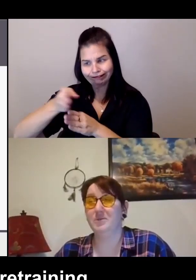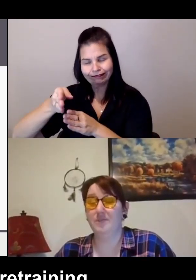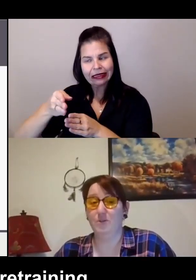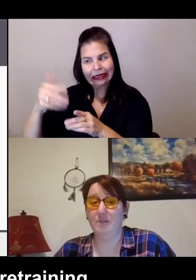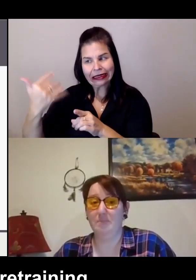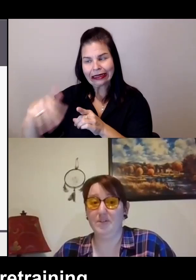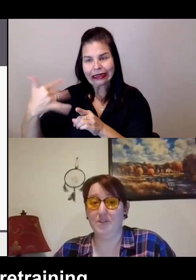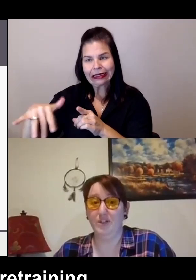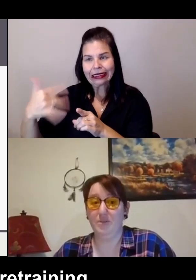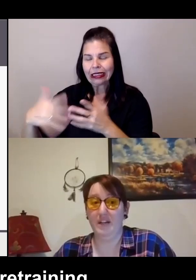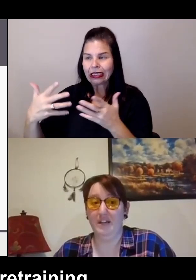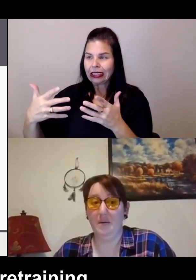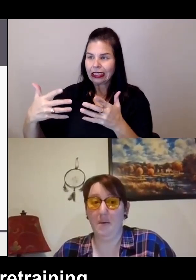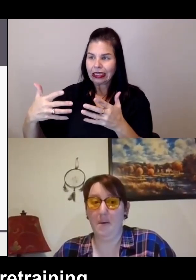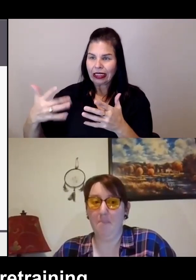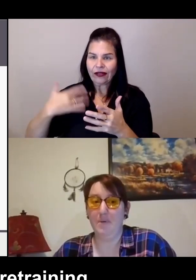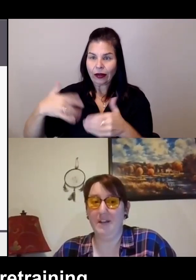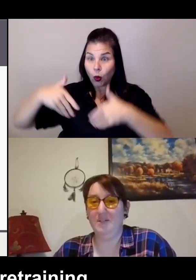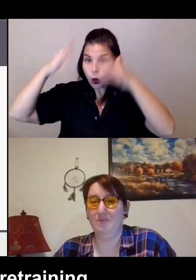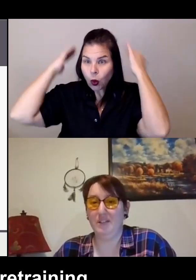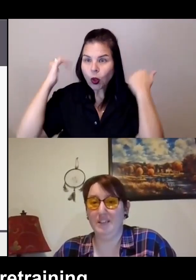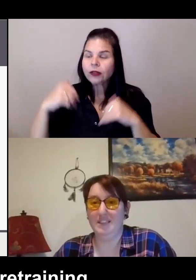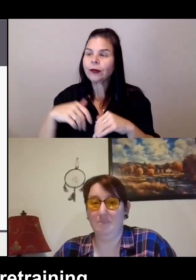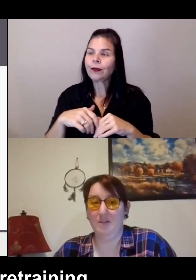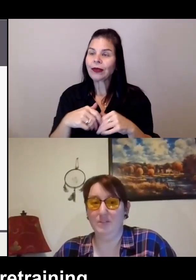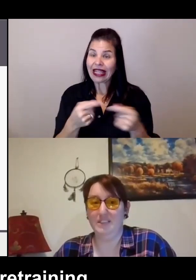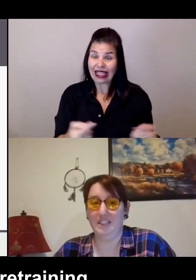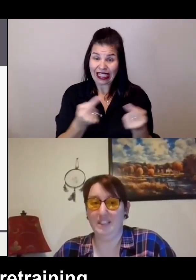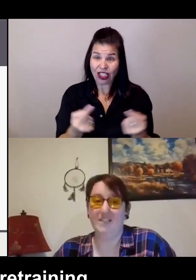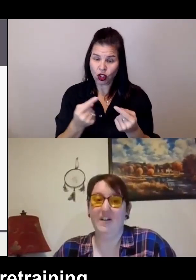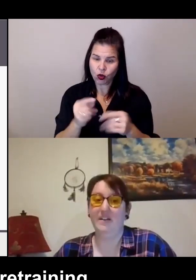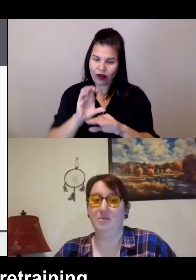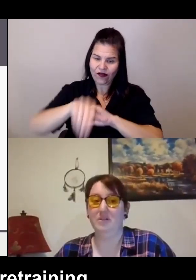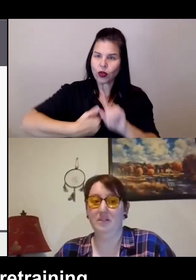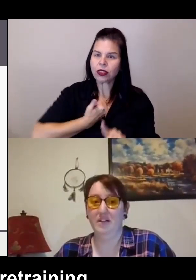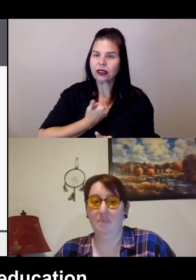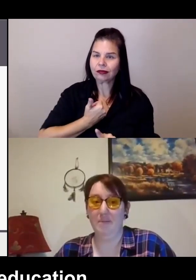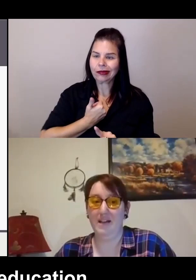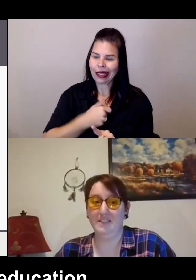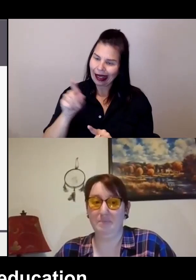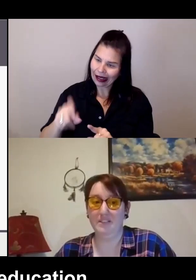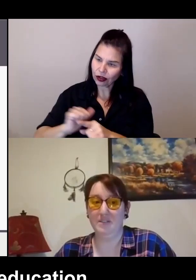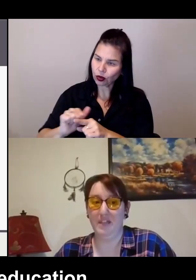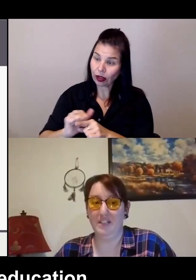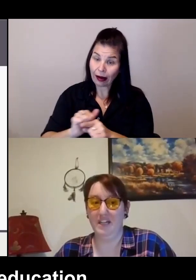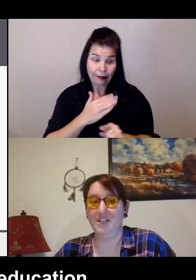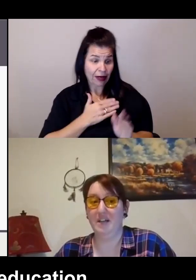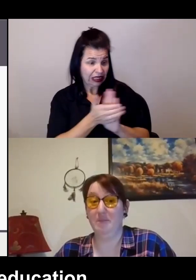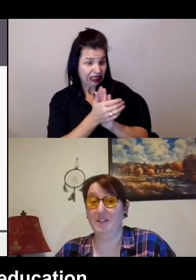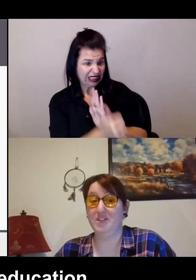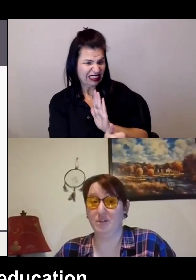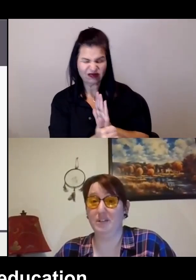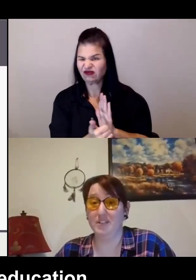An injury forced me to pursue retraining, but I didn't really see my own skills as valuable, and my past experiences with